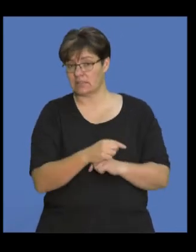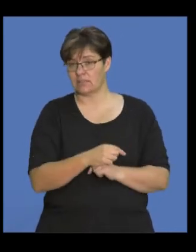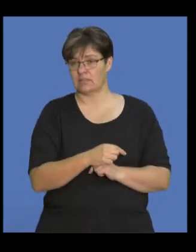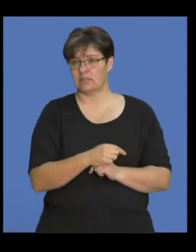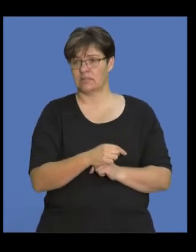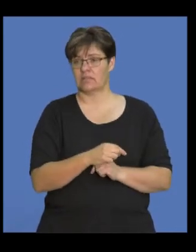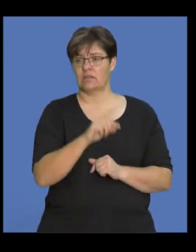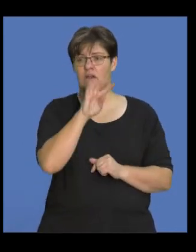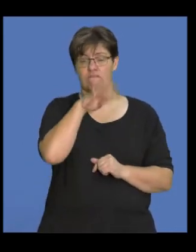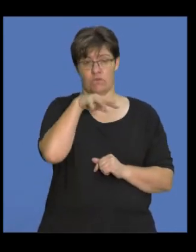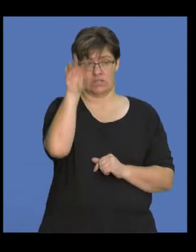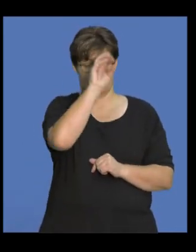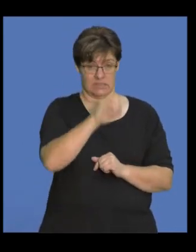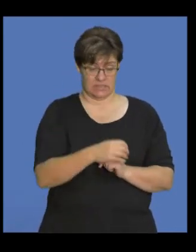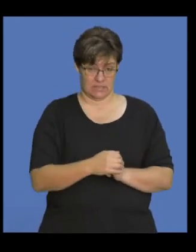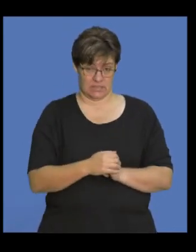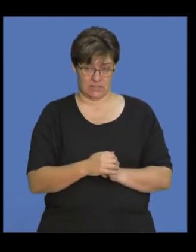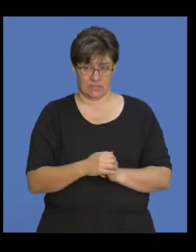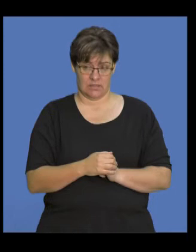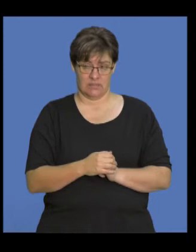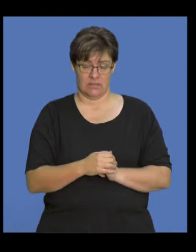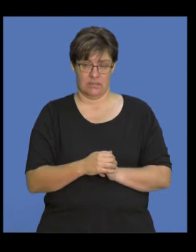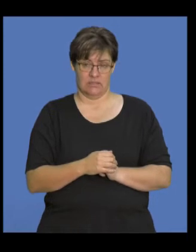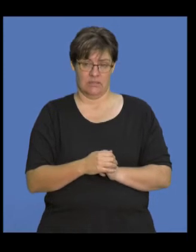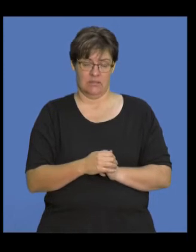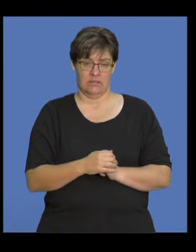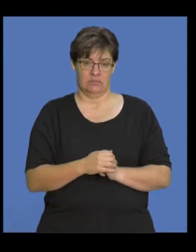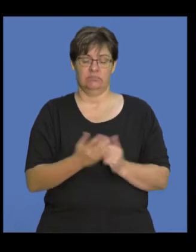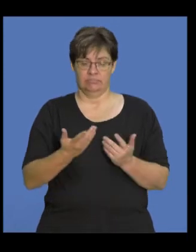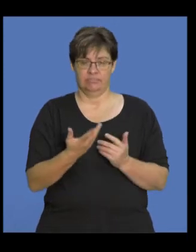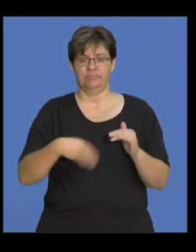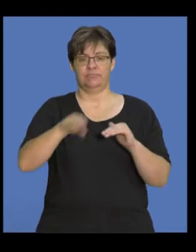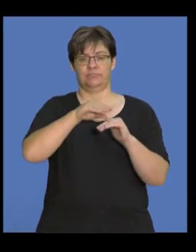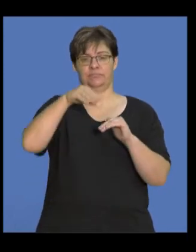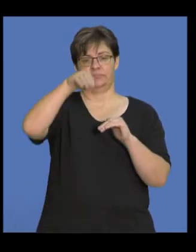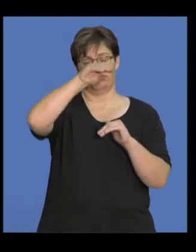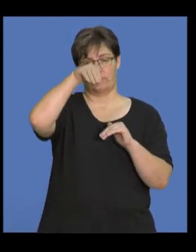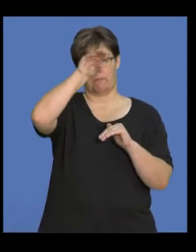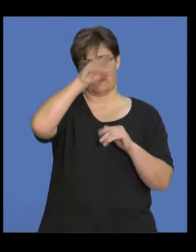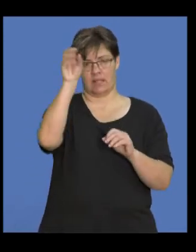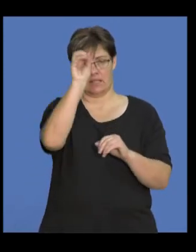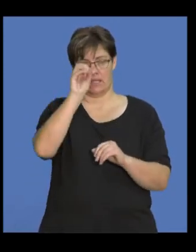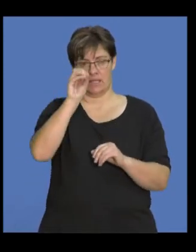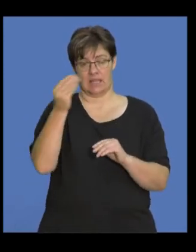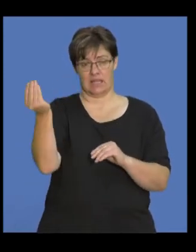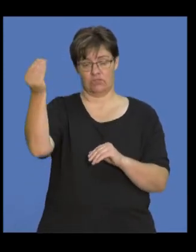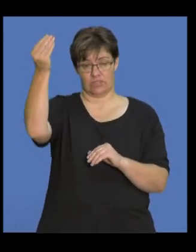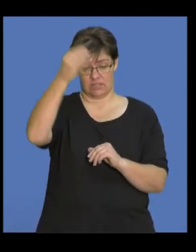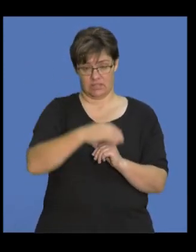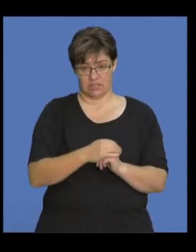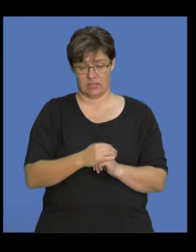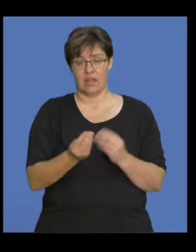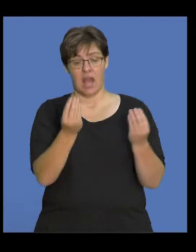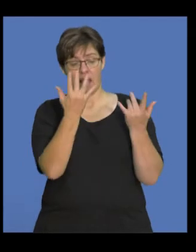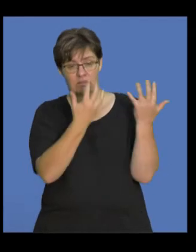of the 14%, which was given to him on compound interest. Calculate